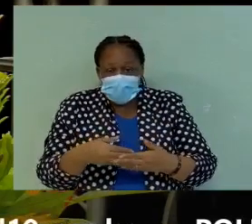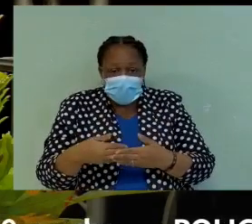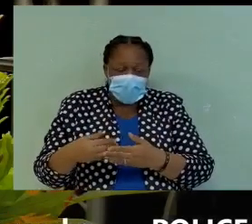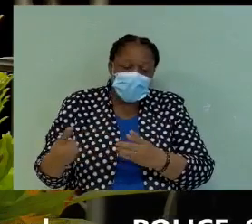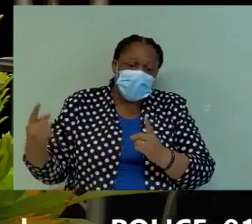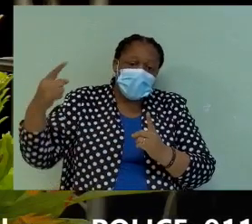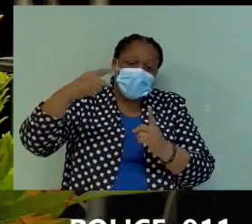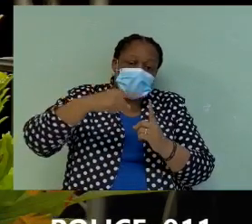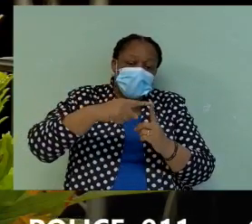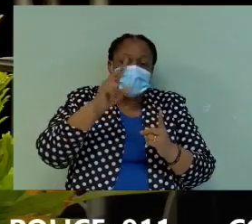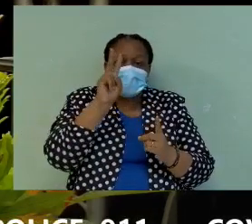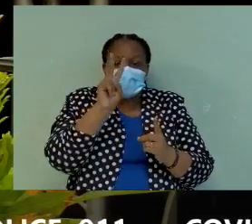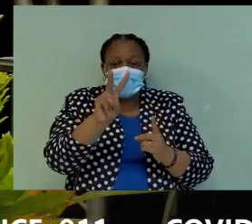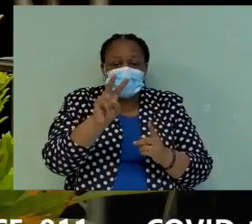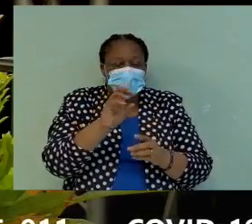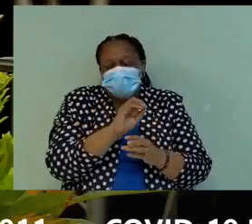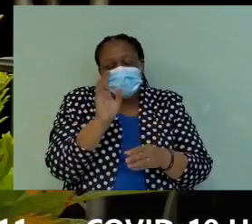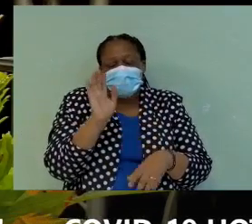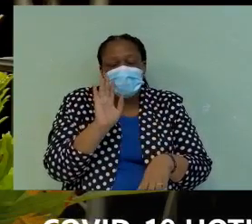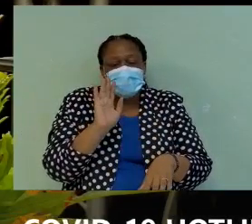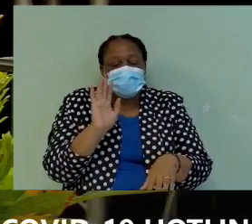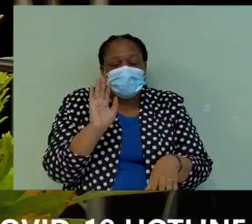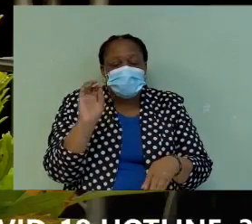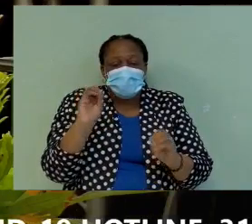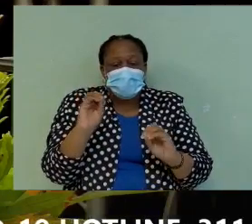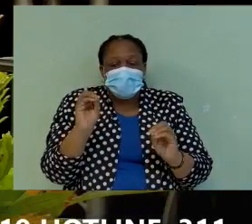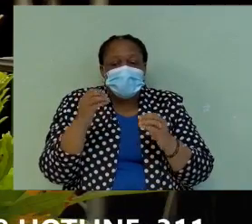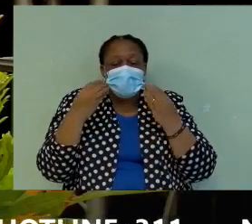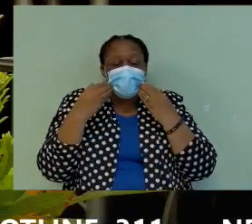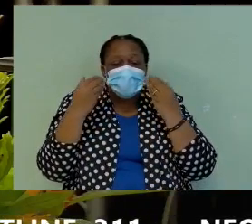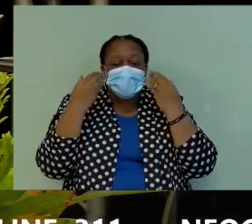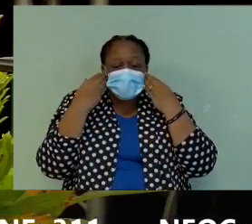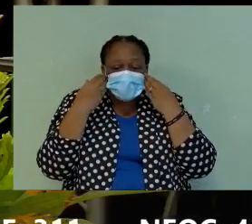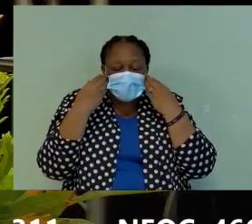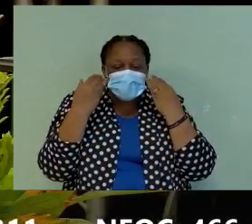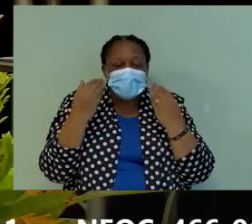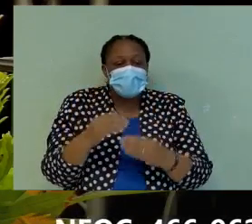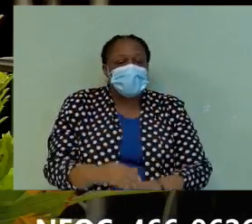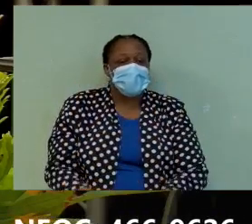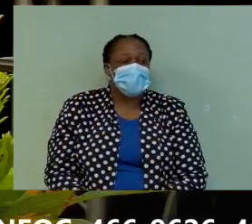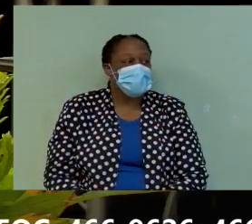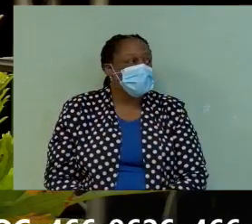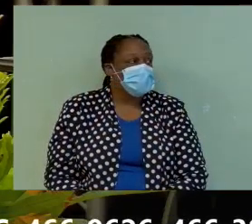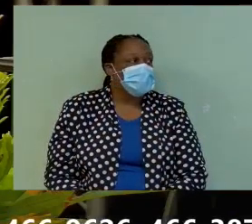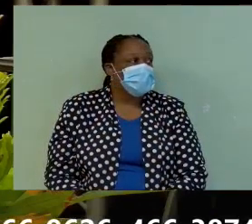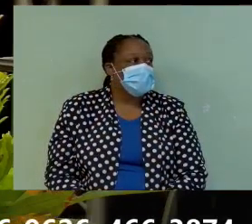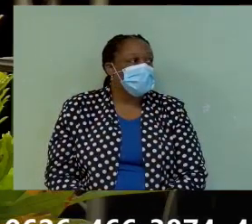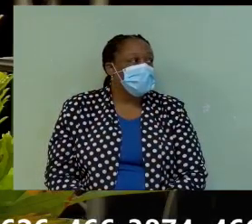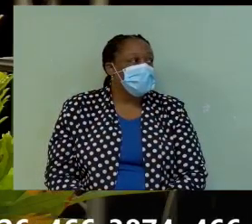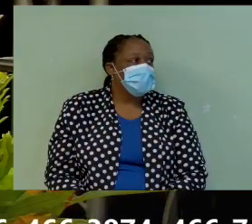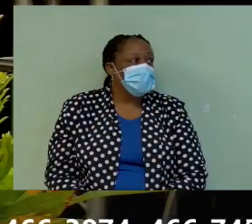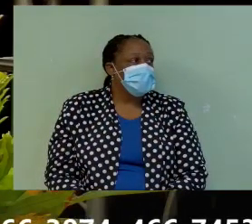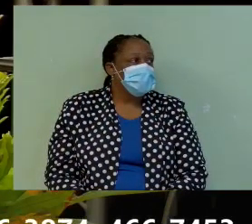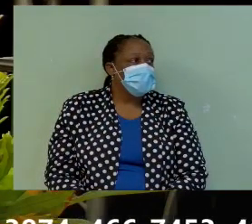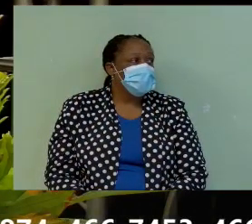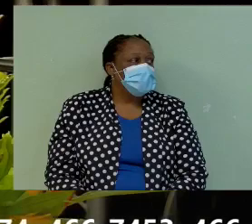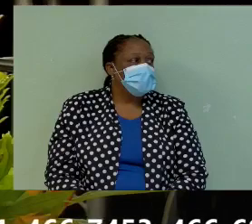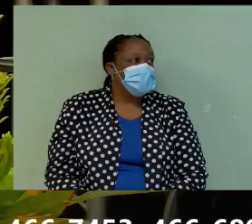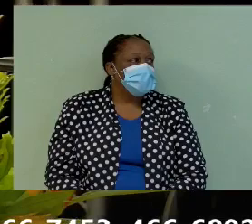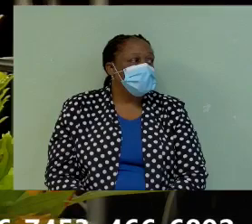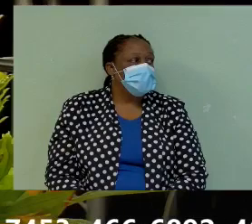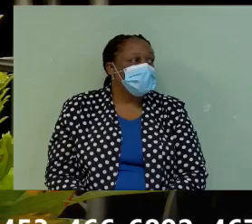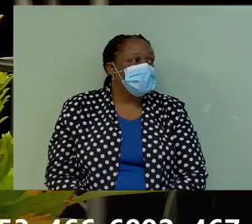child may not have to wear a mask. However, it doesn't necessarily mean that we're saying that